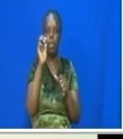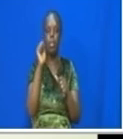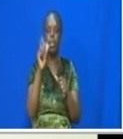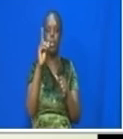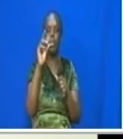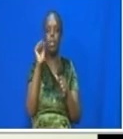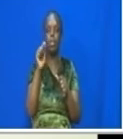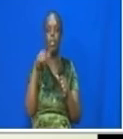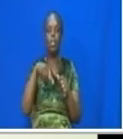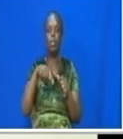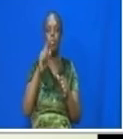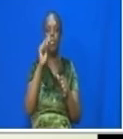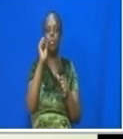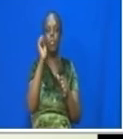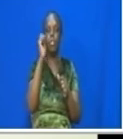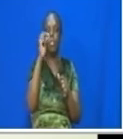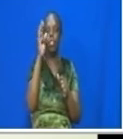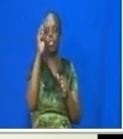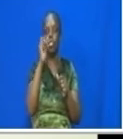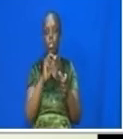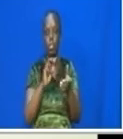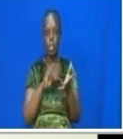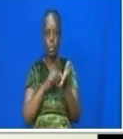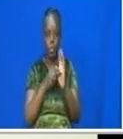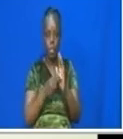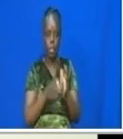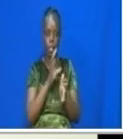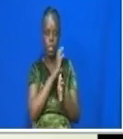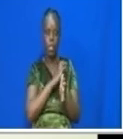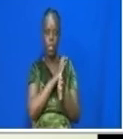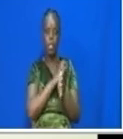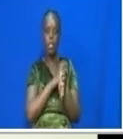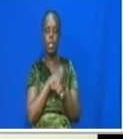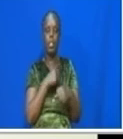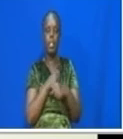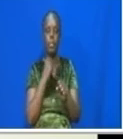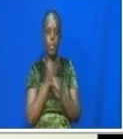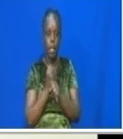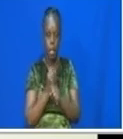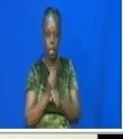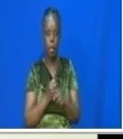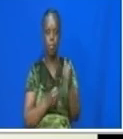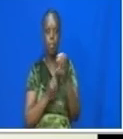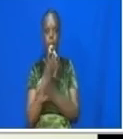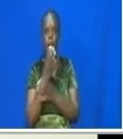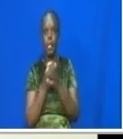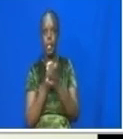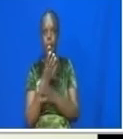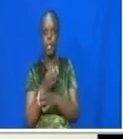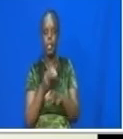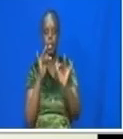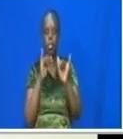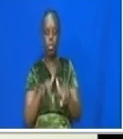We've just talked about adaptation as the meaning, its characteristics that